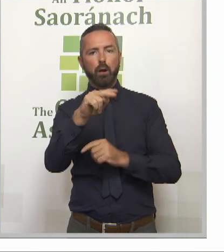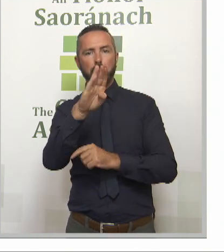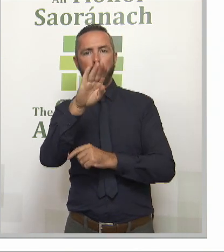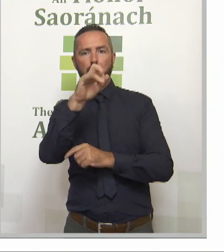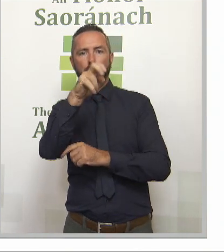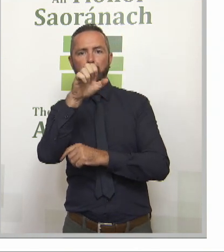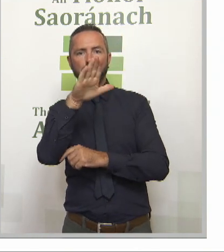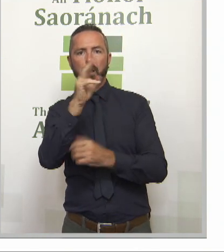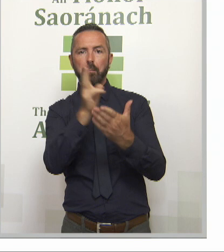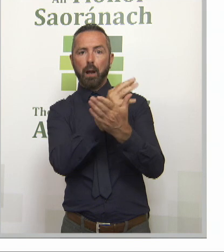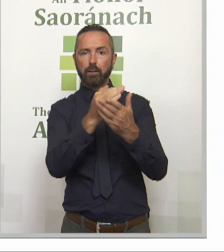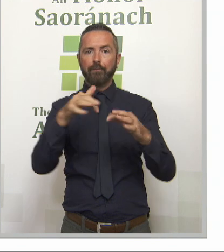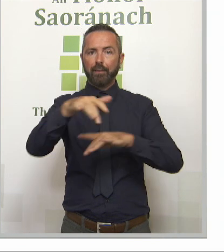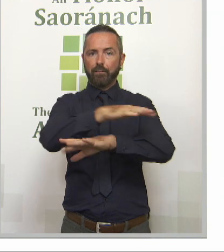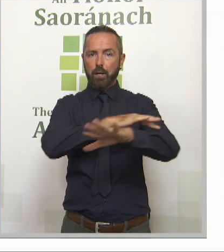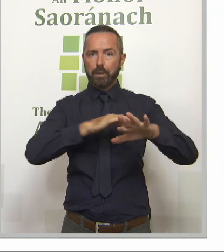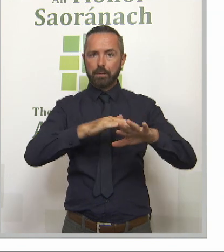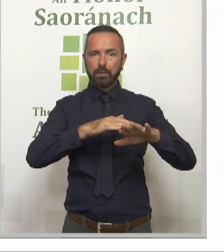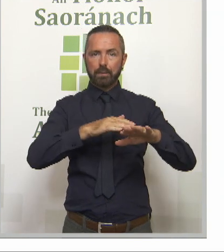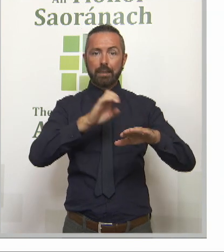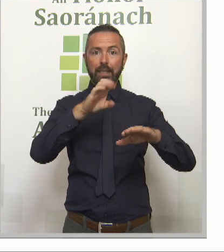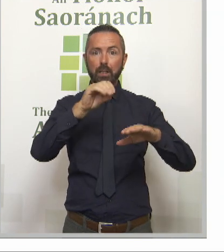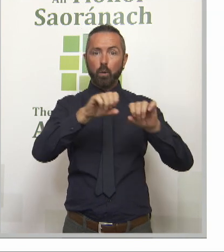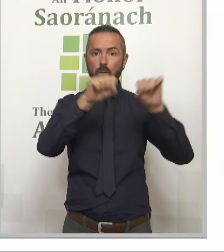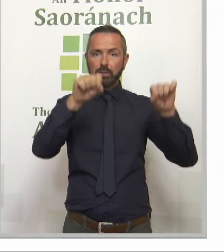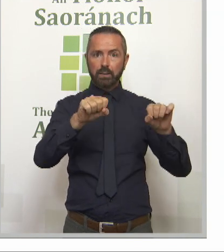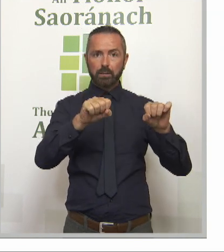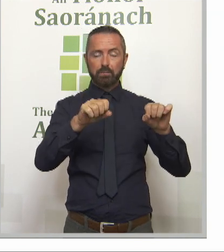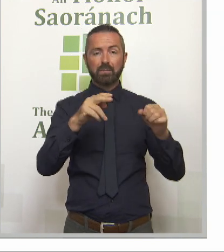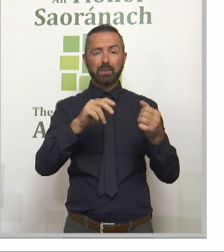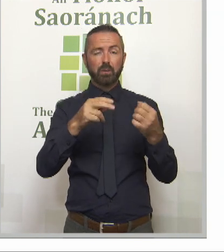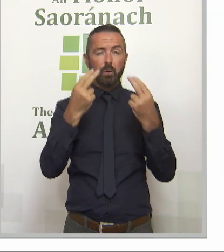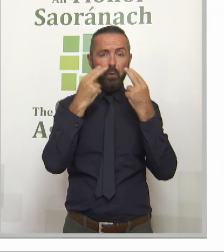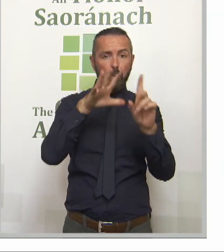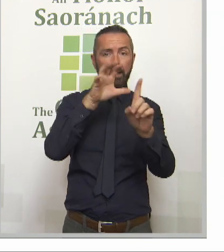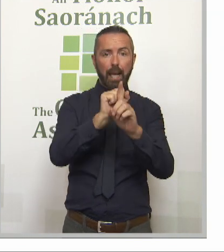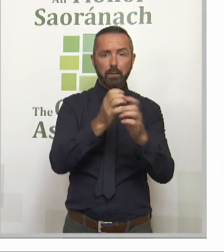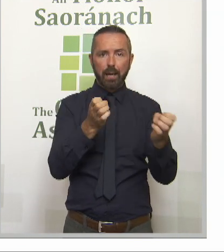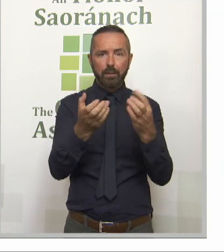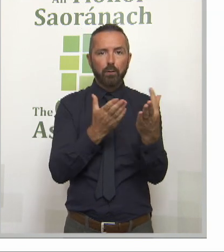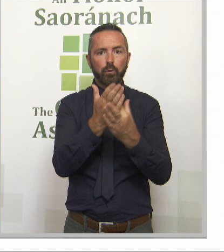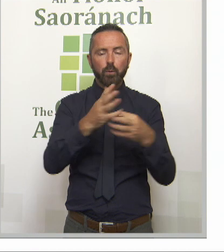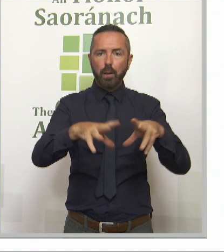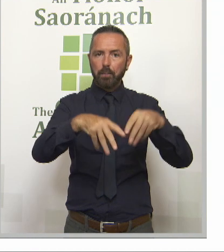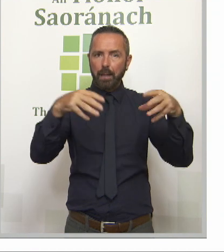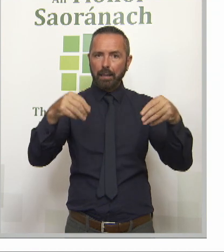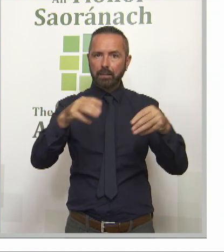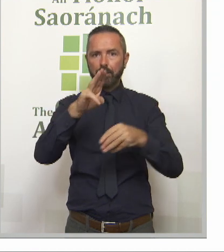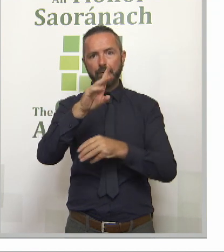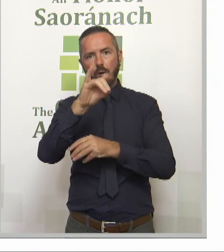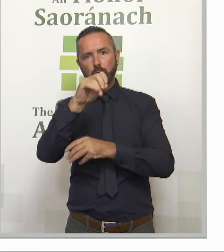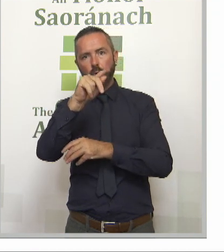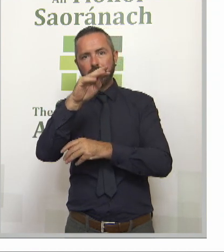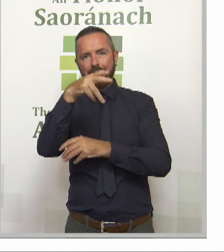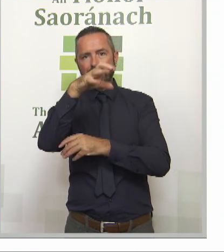environment. And the ecosystems essentially kind of capture energy, usually through photosynthesis by plants, so the process of capturing